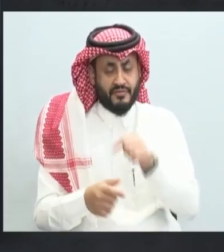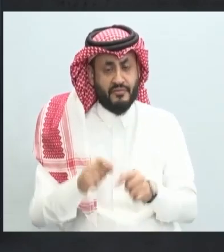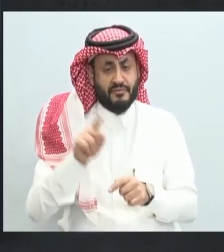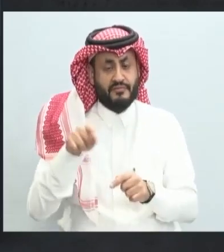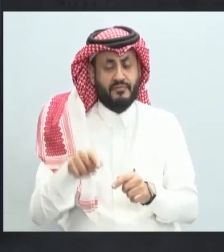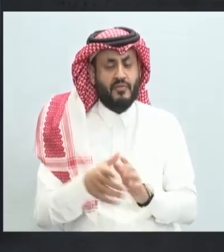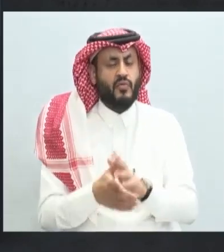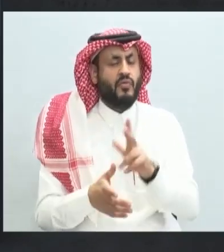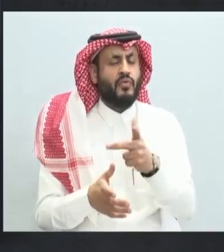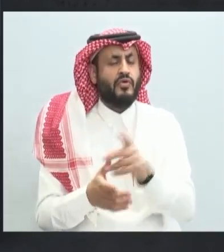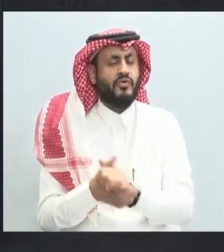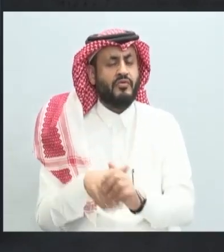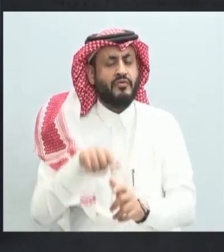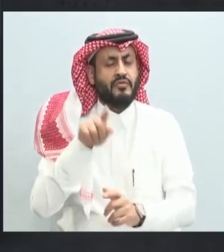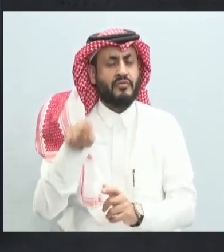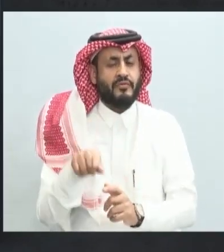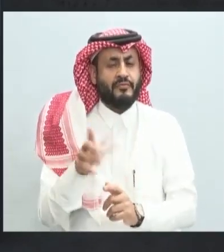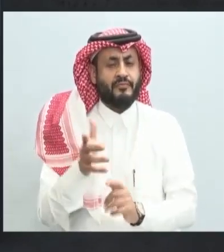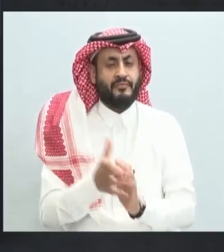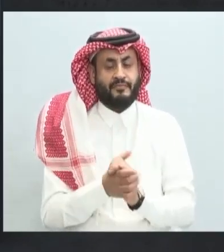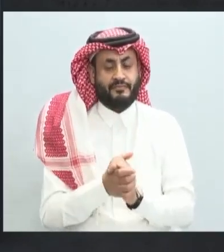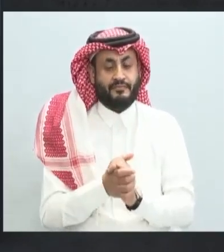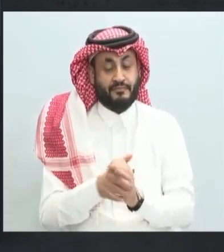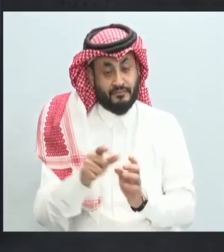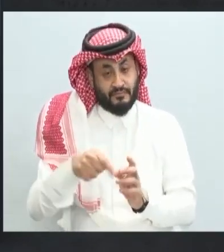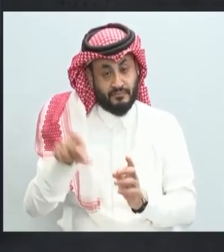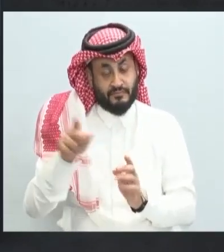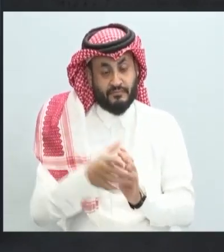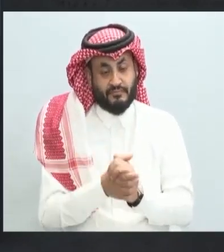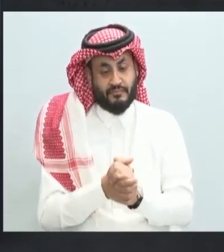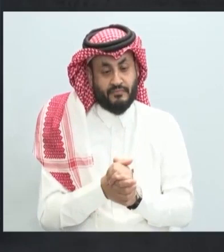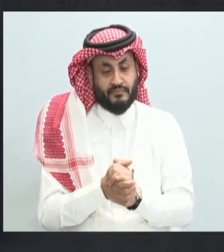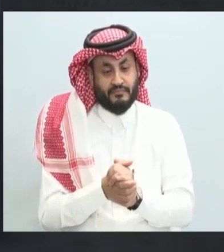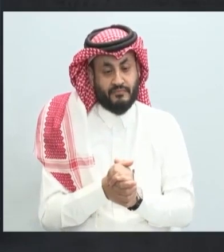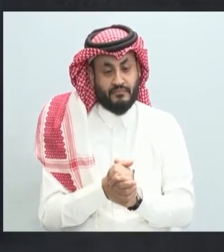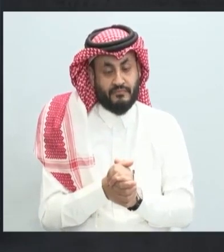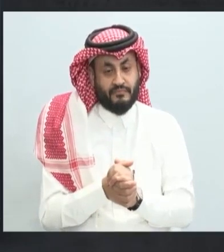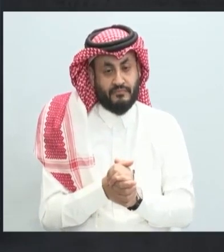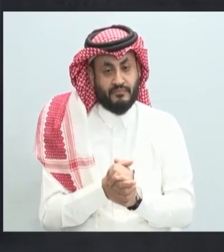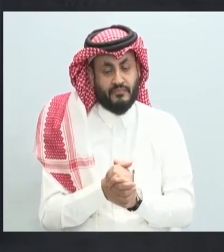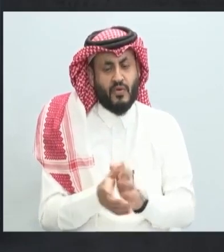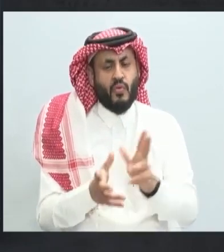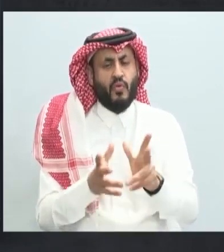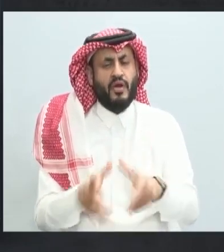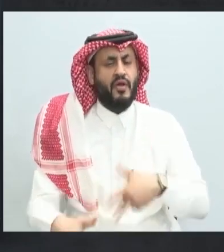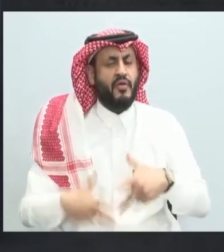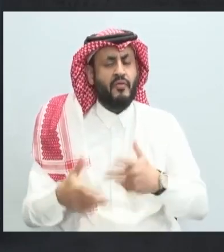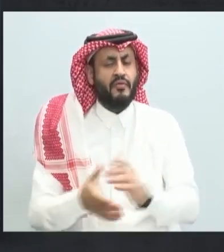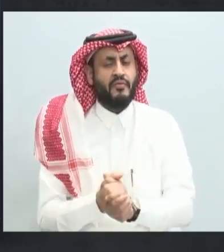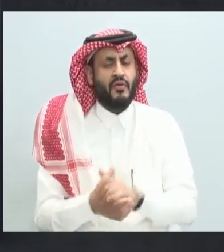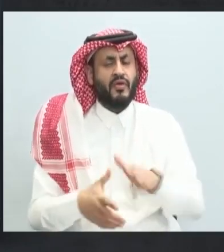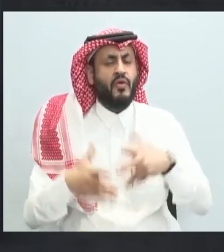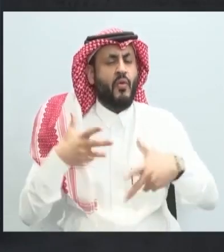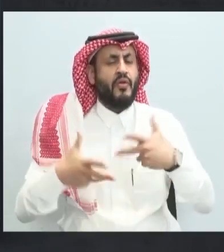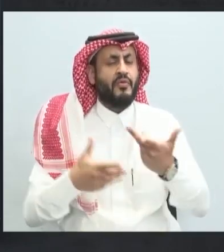you remember what that question is? Of course, it is, what's the matter? What's the